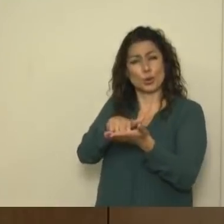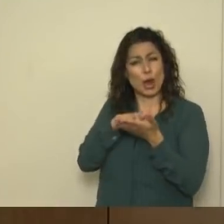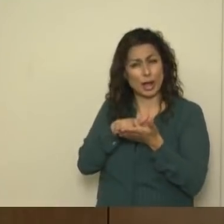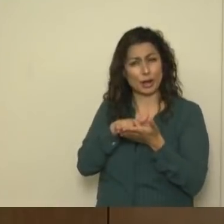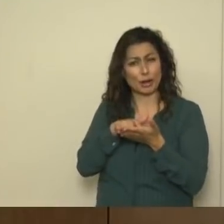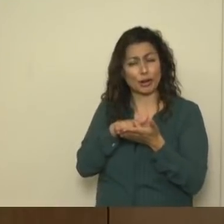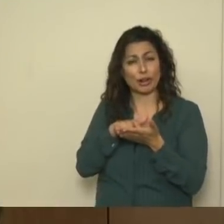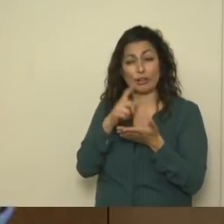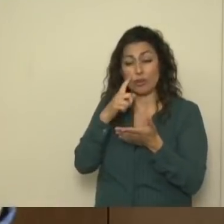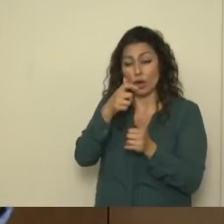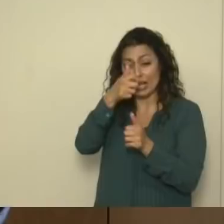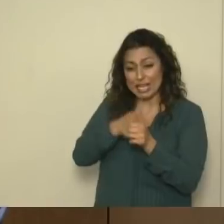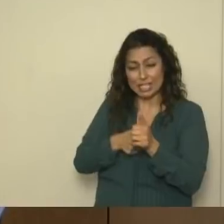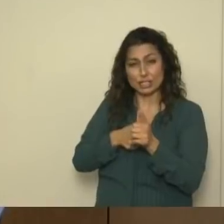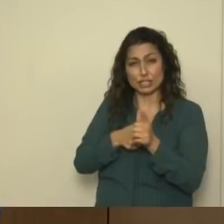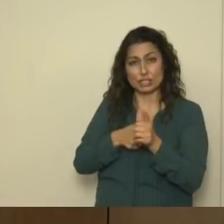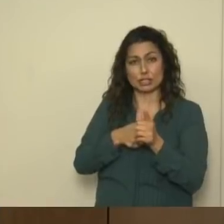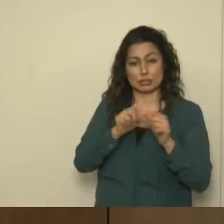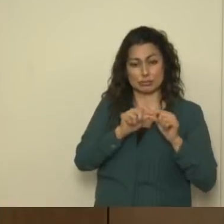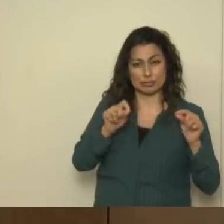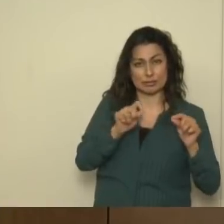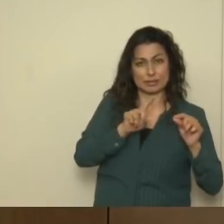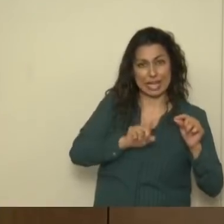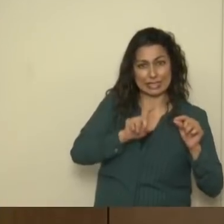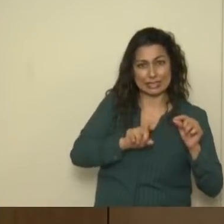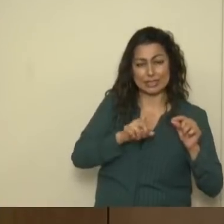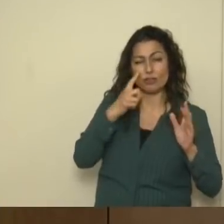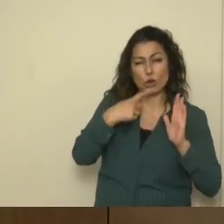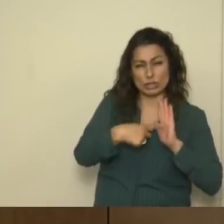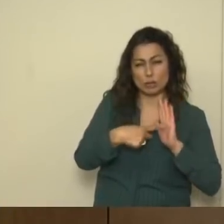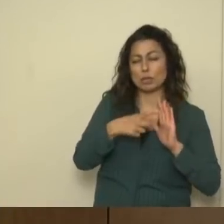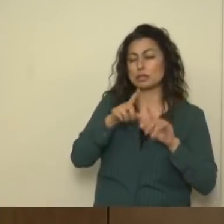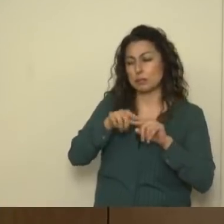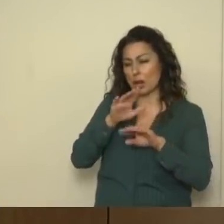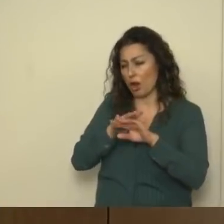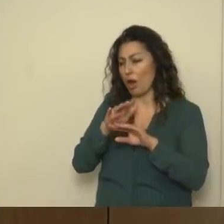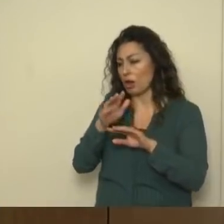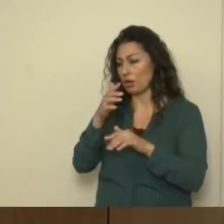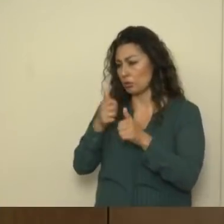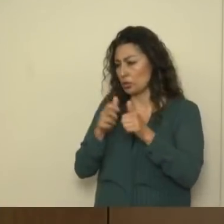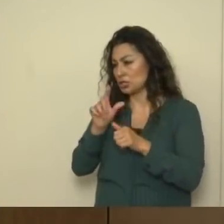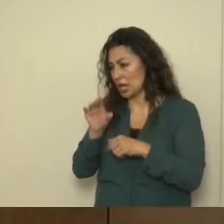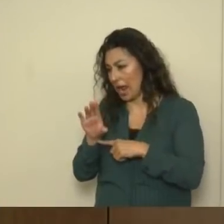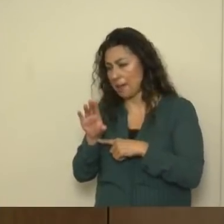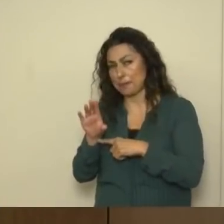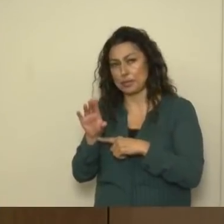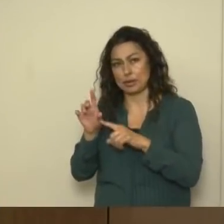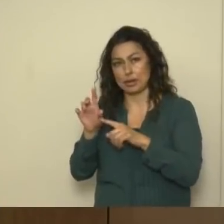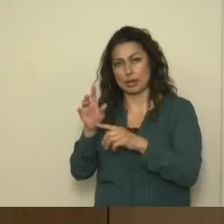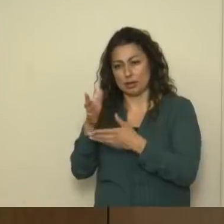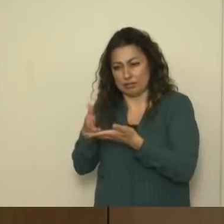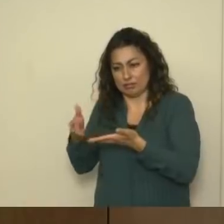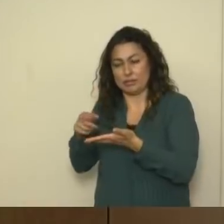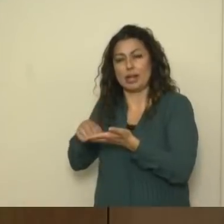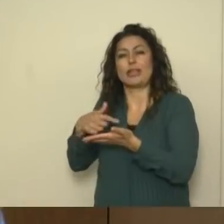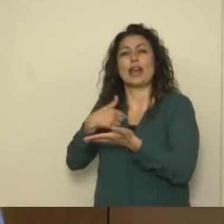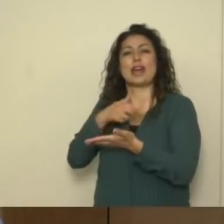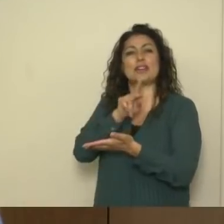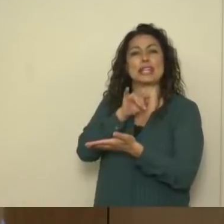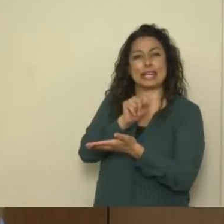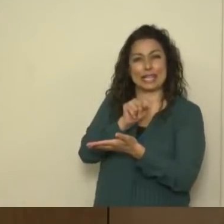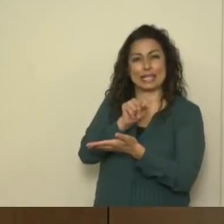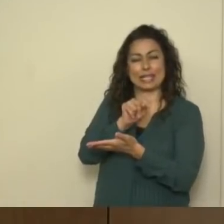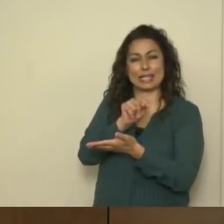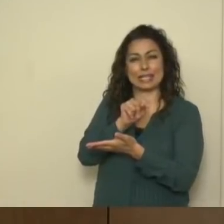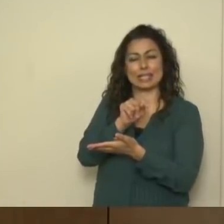for each instrument. So depending upon the kind of laboratory instrument, depends upon what we call kits. The commodity